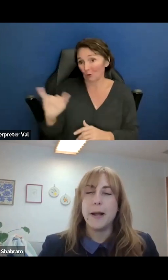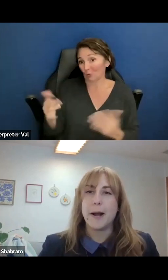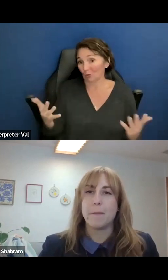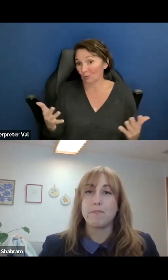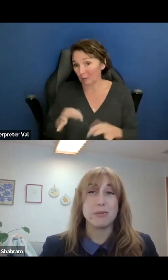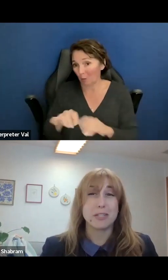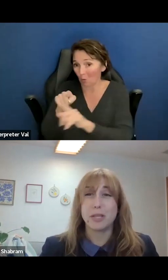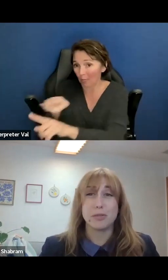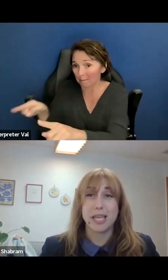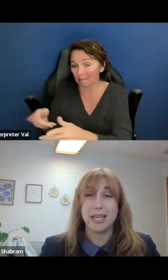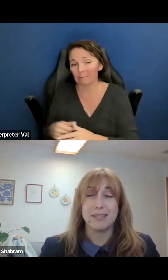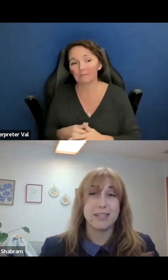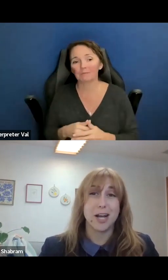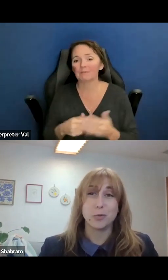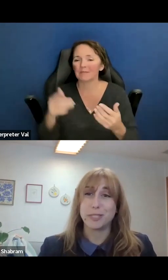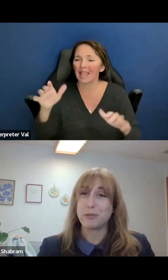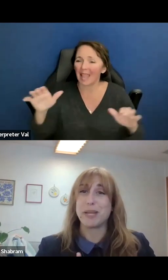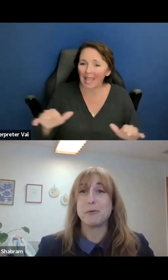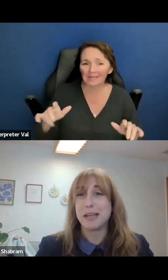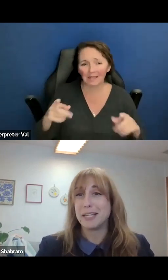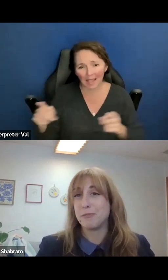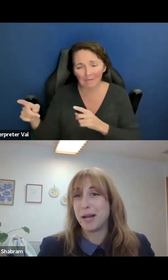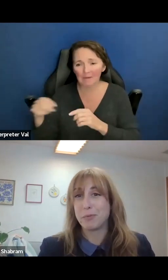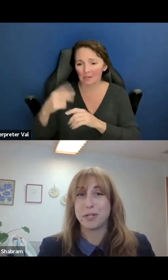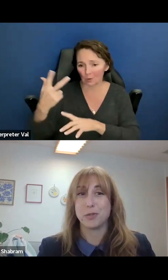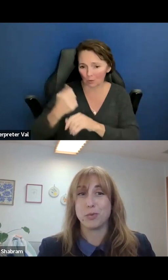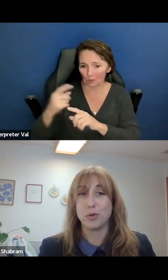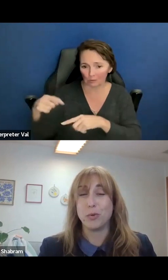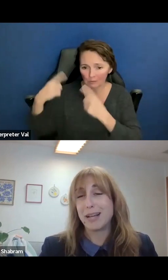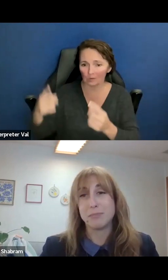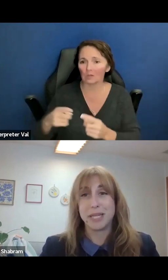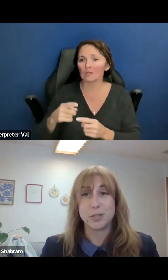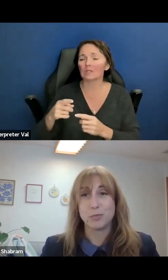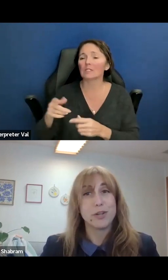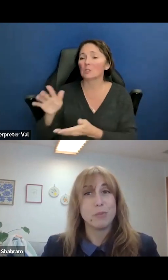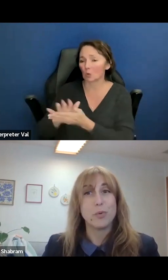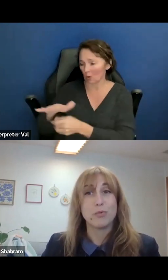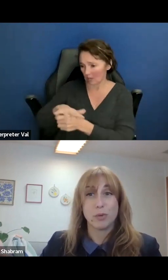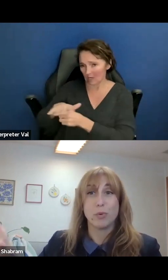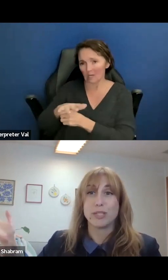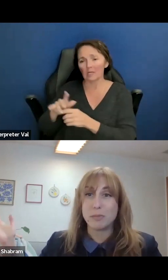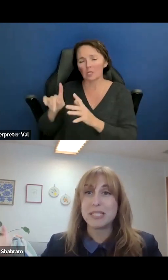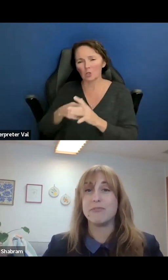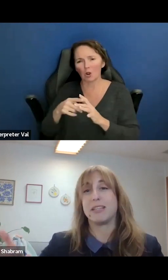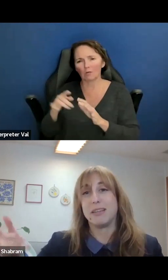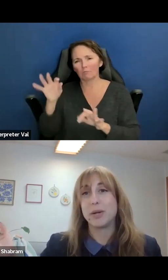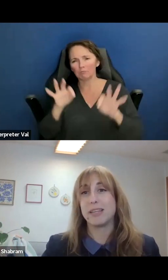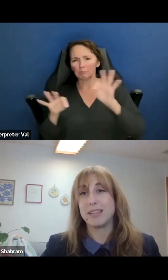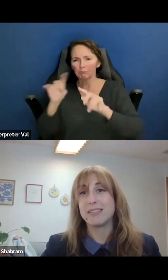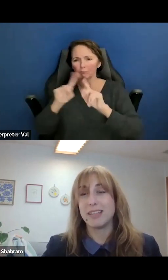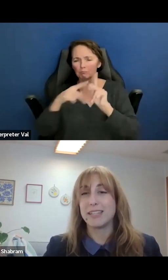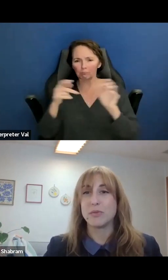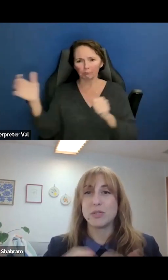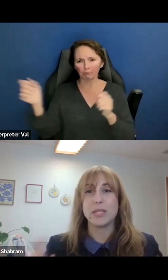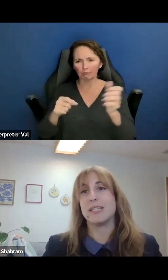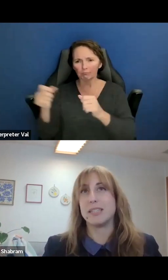wanted. It was actually those kids who reached out to me outside of my professional role who asked me to run for the board specifically to bring these